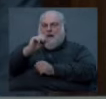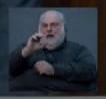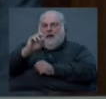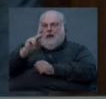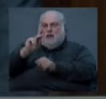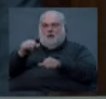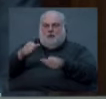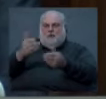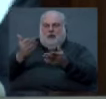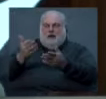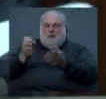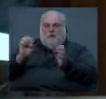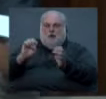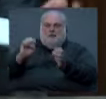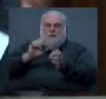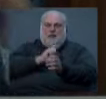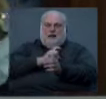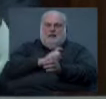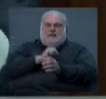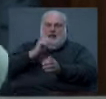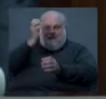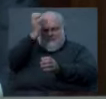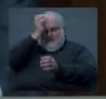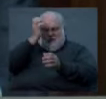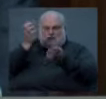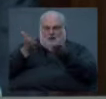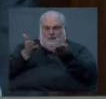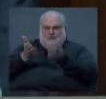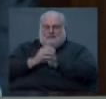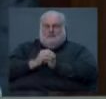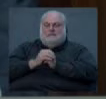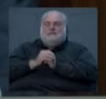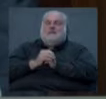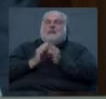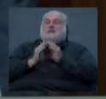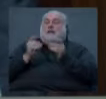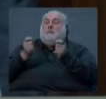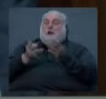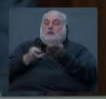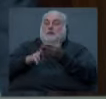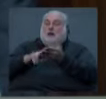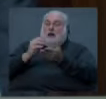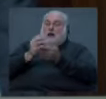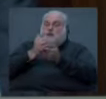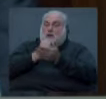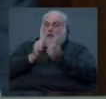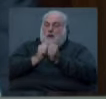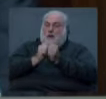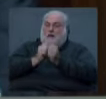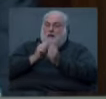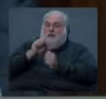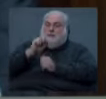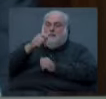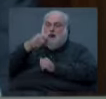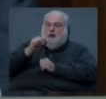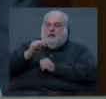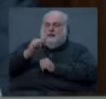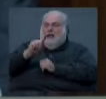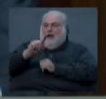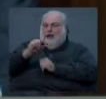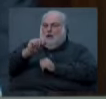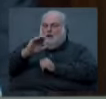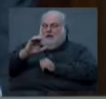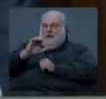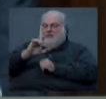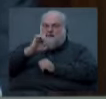police dispatch services and for other purposes. A resolution authorized the city manager to enter into a contract with Superior LLC to provide false